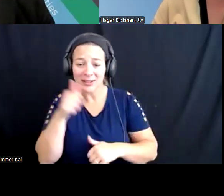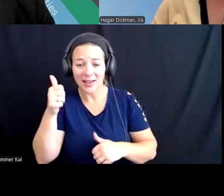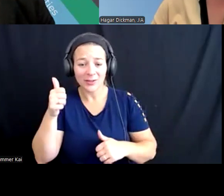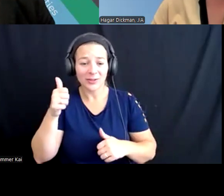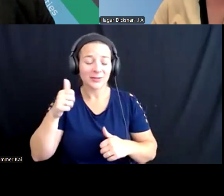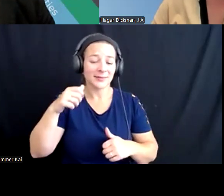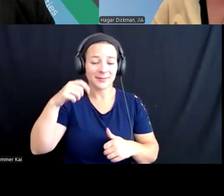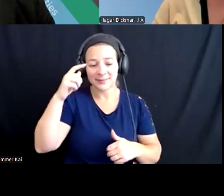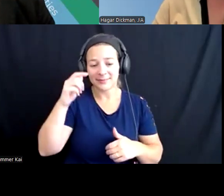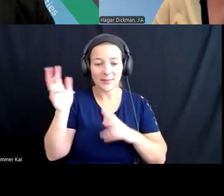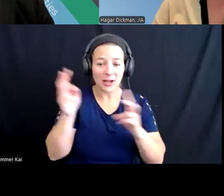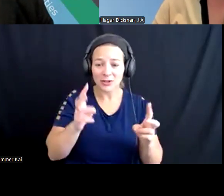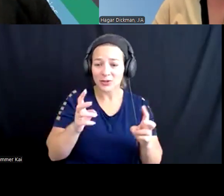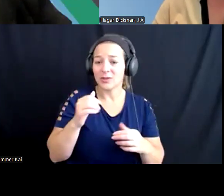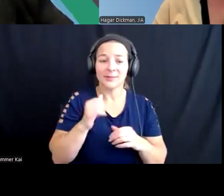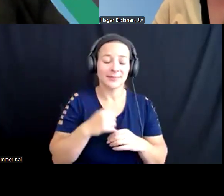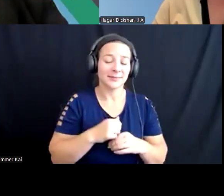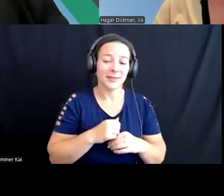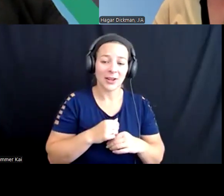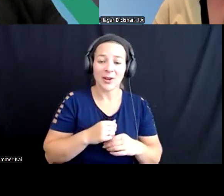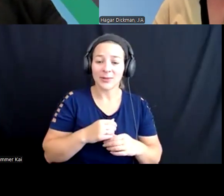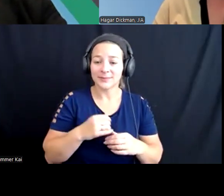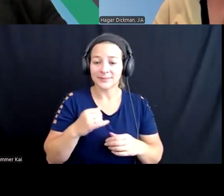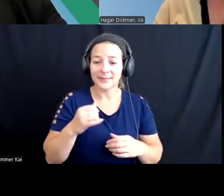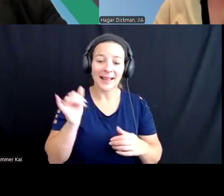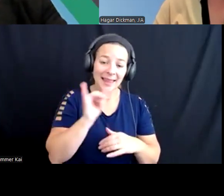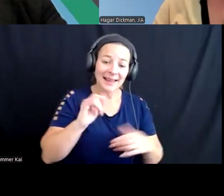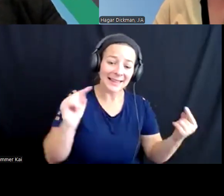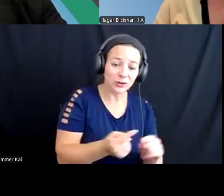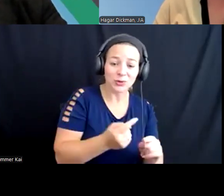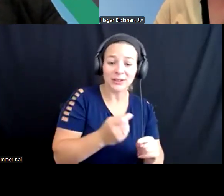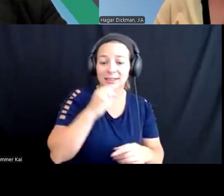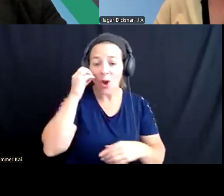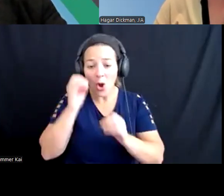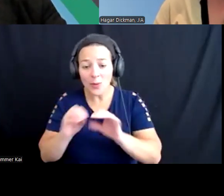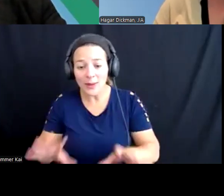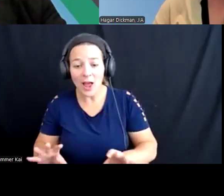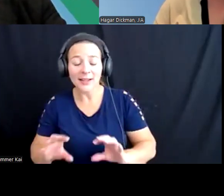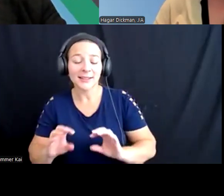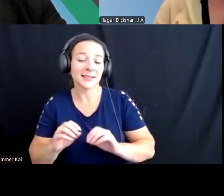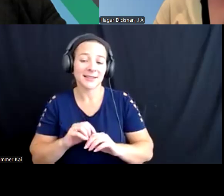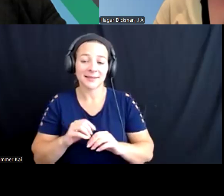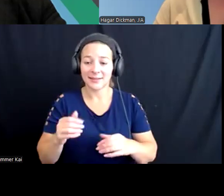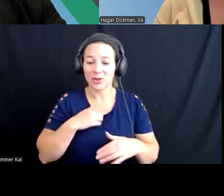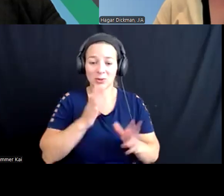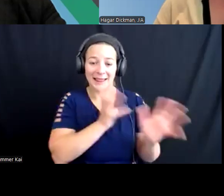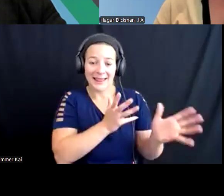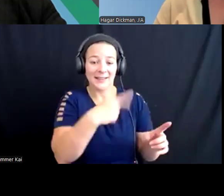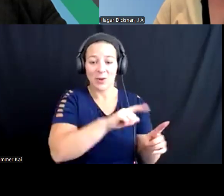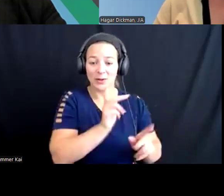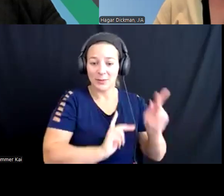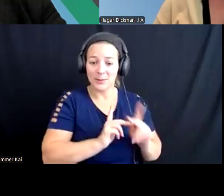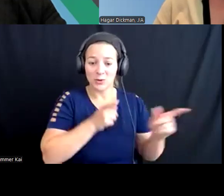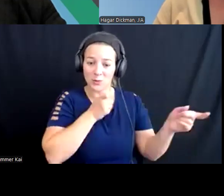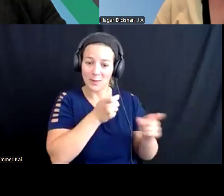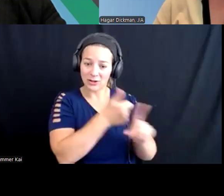and facing harms associated with unmet needs, like injury and homelessness and unnecessary institutionalization. So part of addressing these